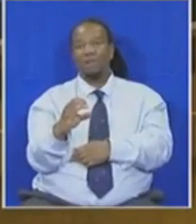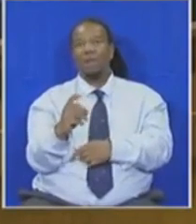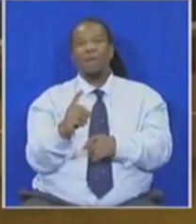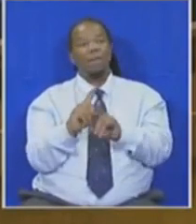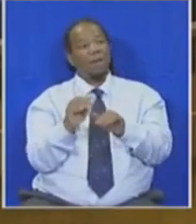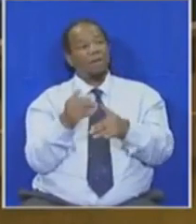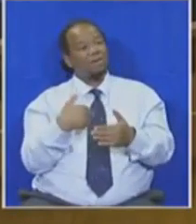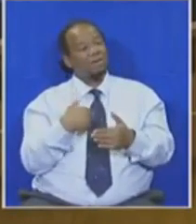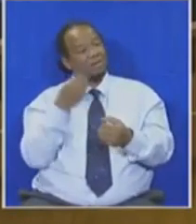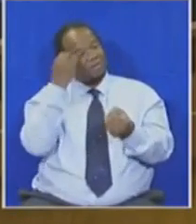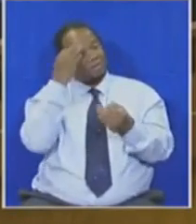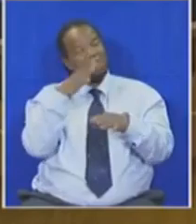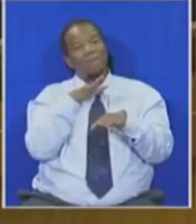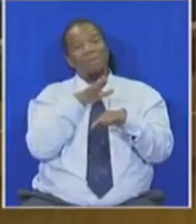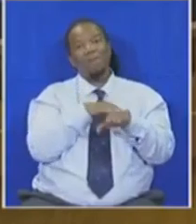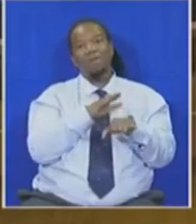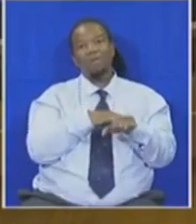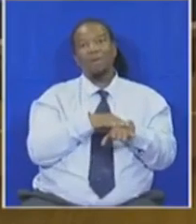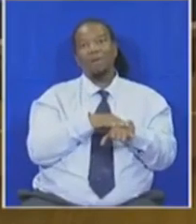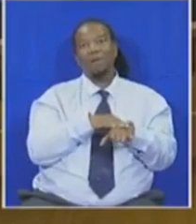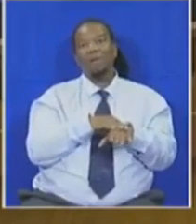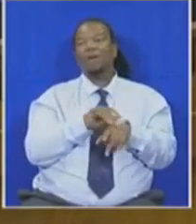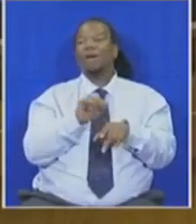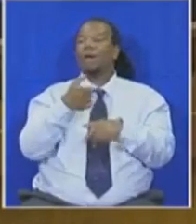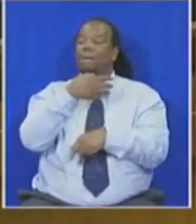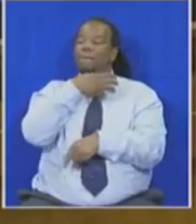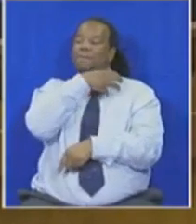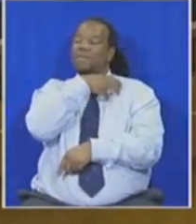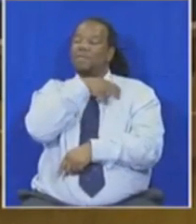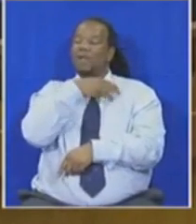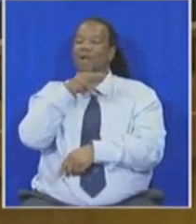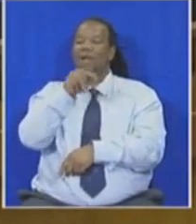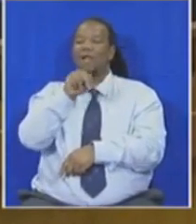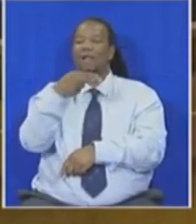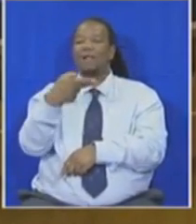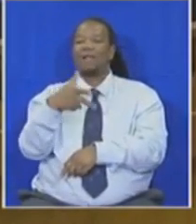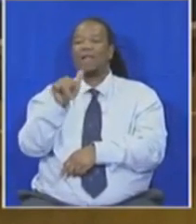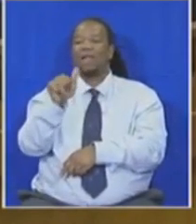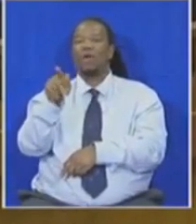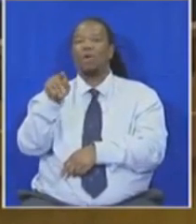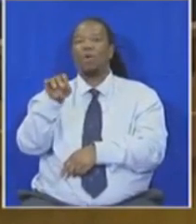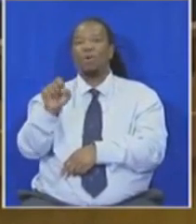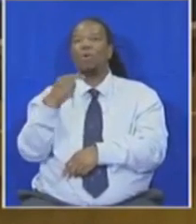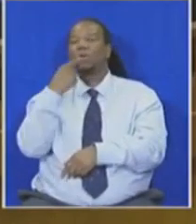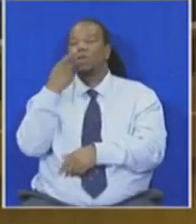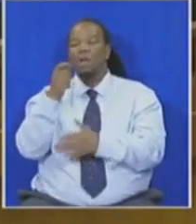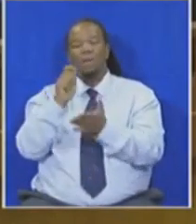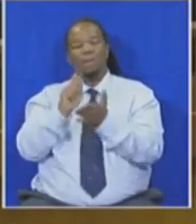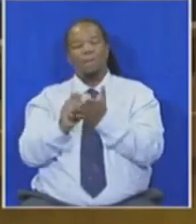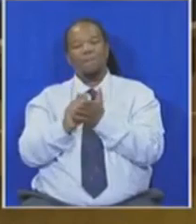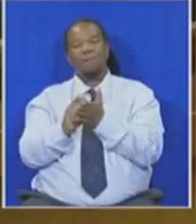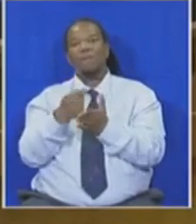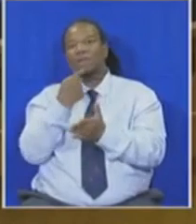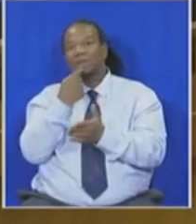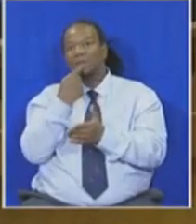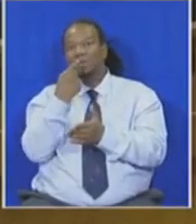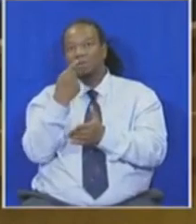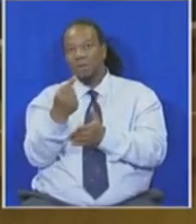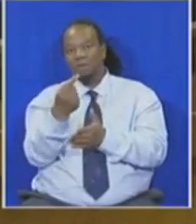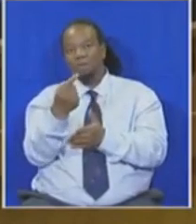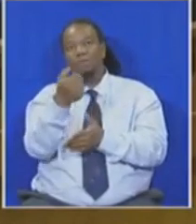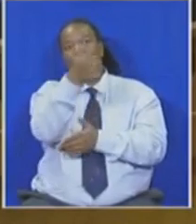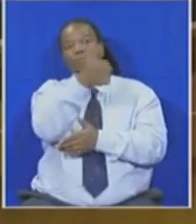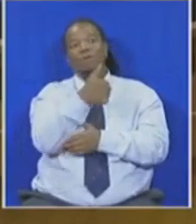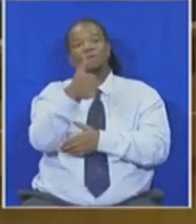afterthought. It's why Minister Nhleko can address a letter excoriating and demeaning this House and its presiding officers